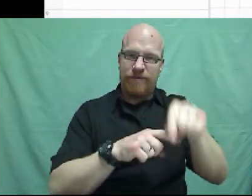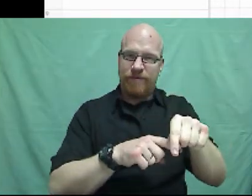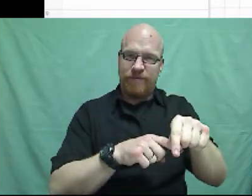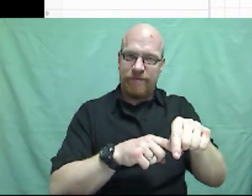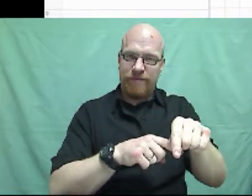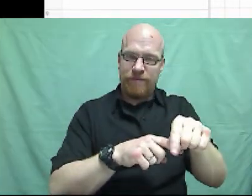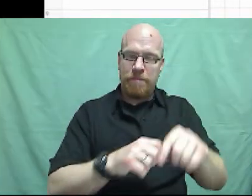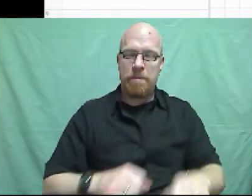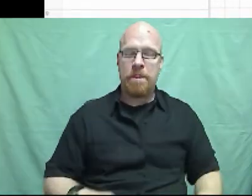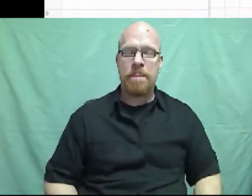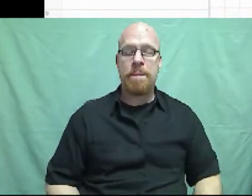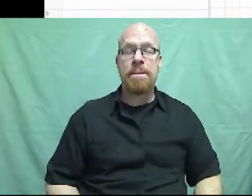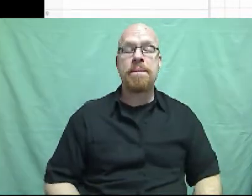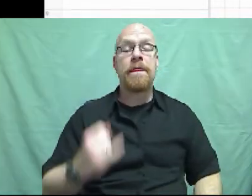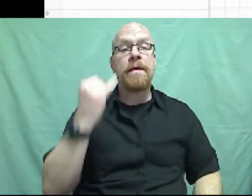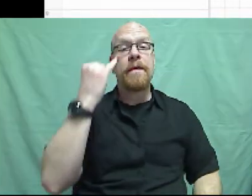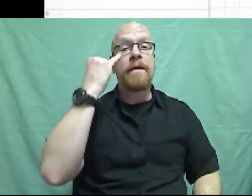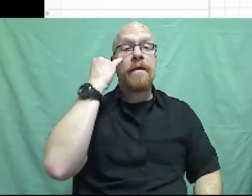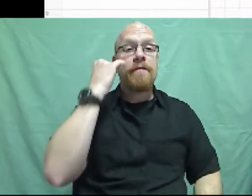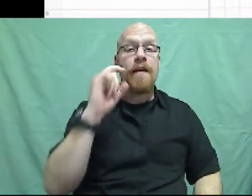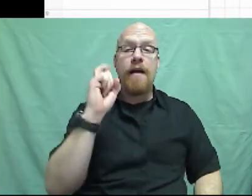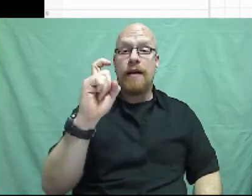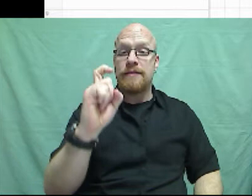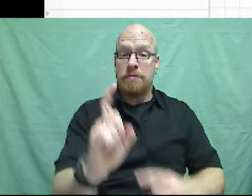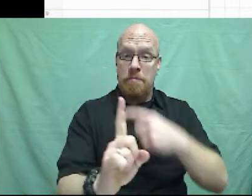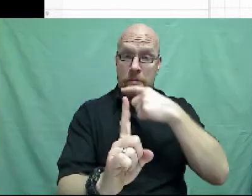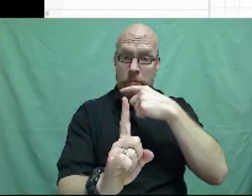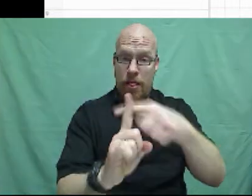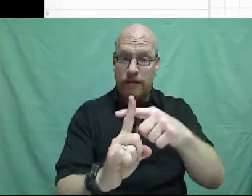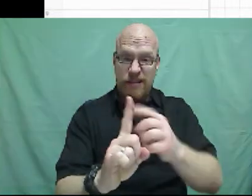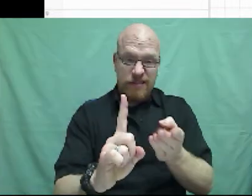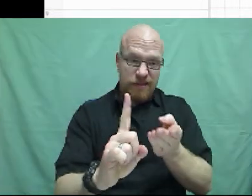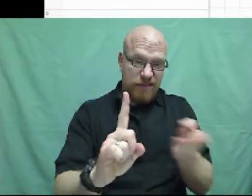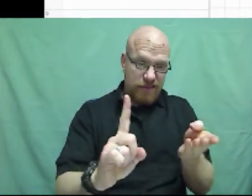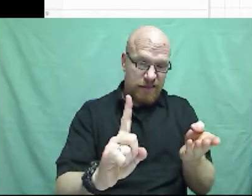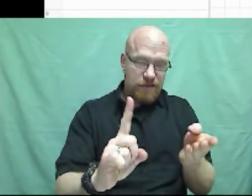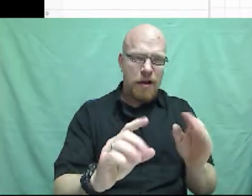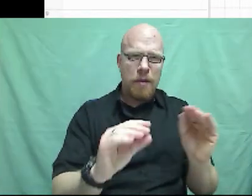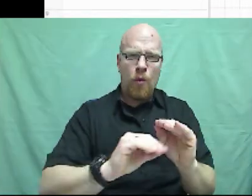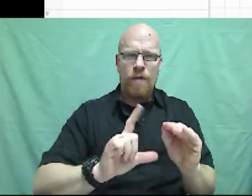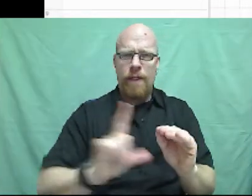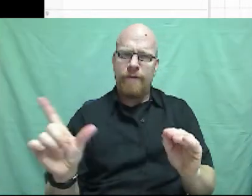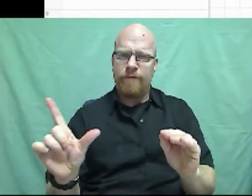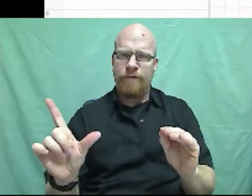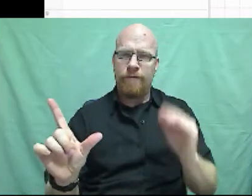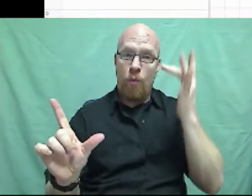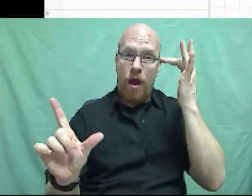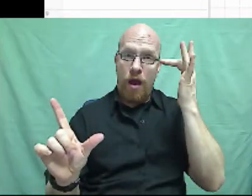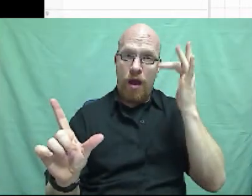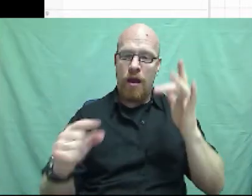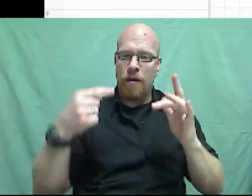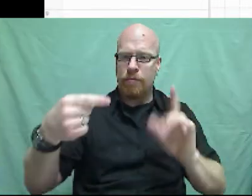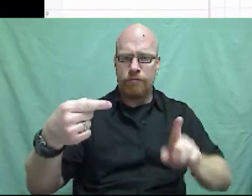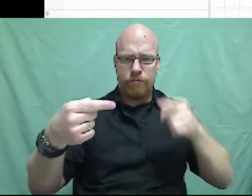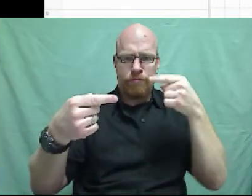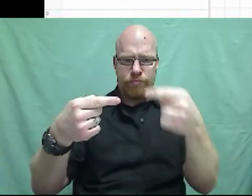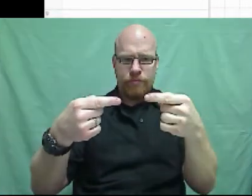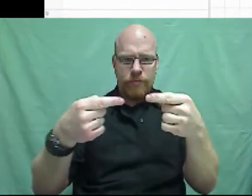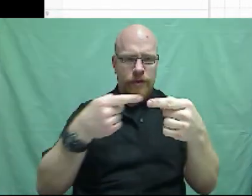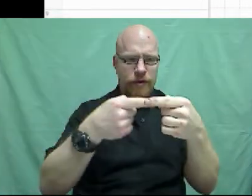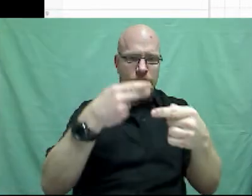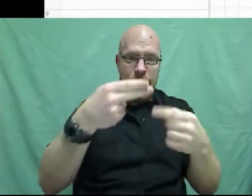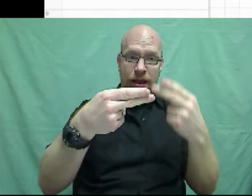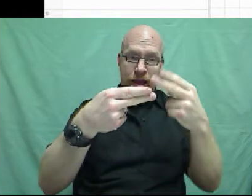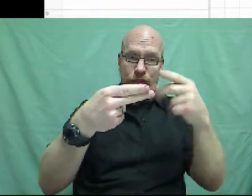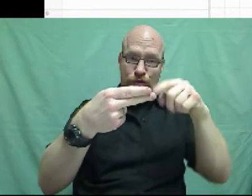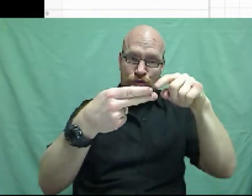you're going to move to the right because h is positive, moving h units to the right. If you see x